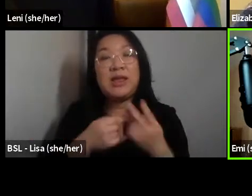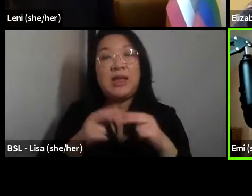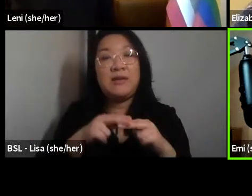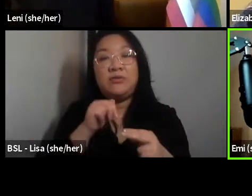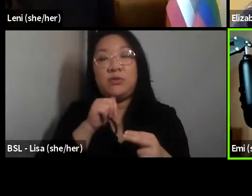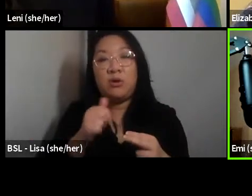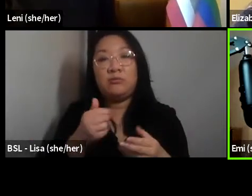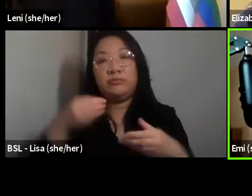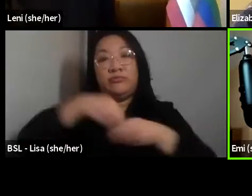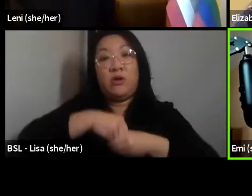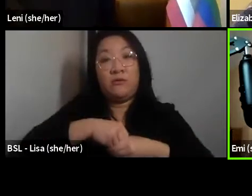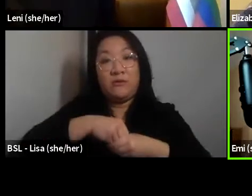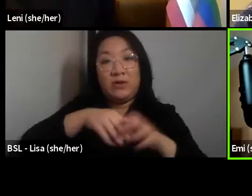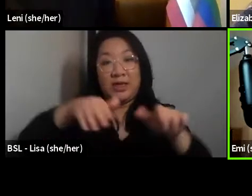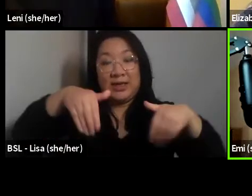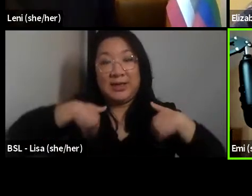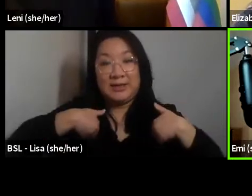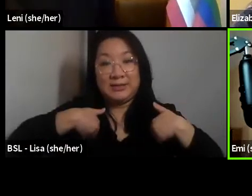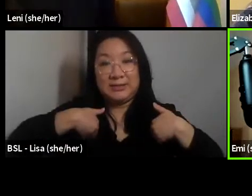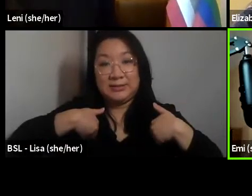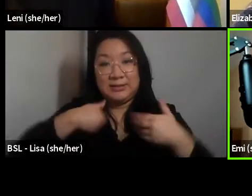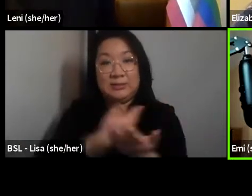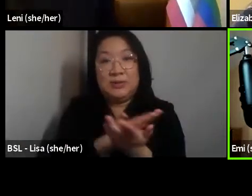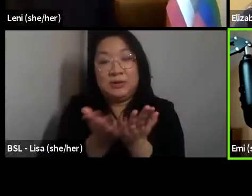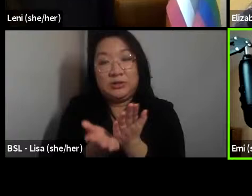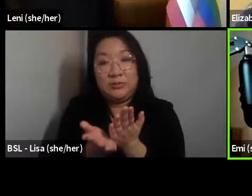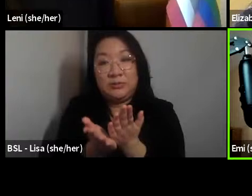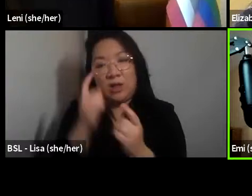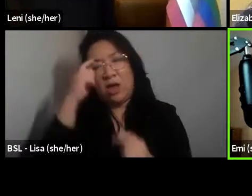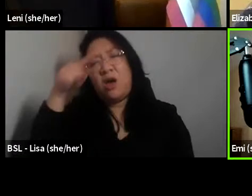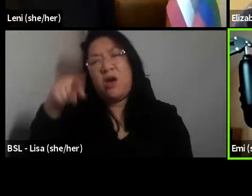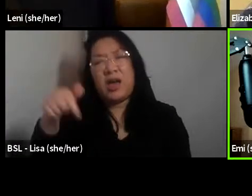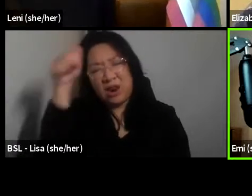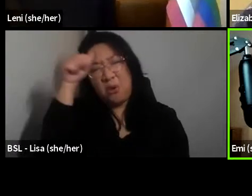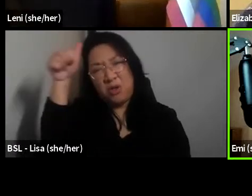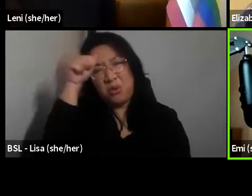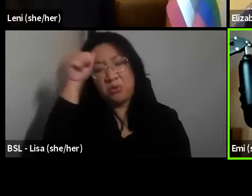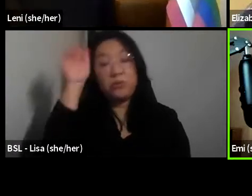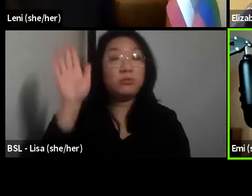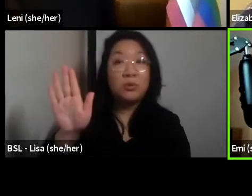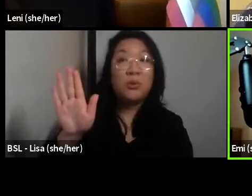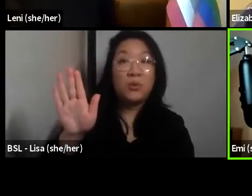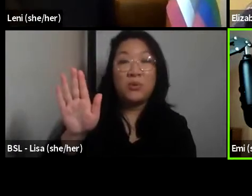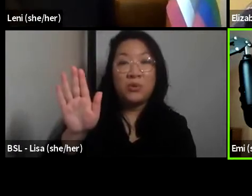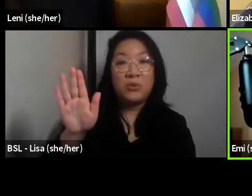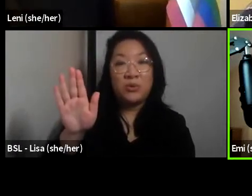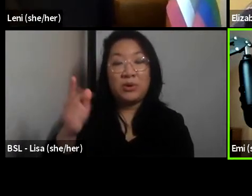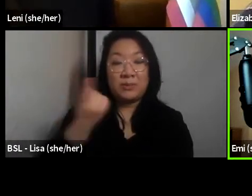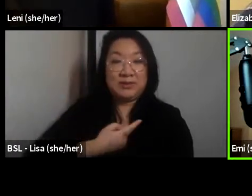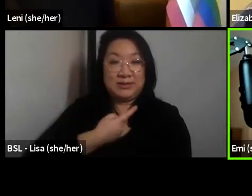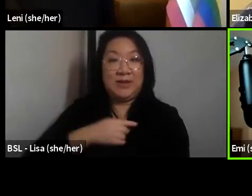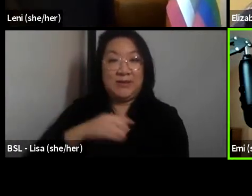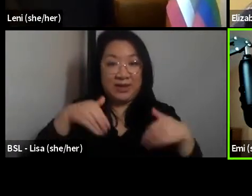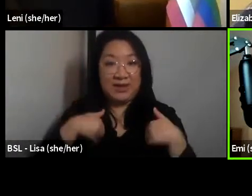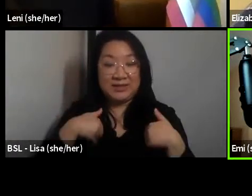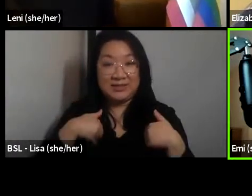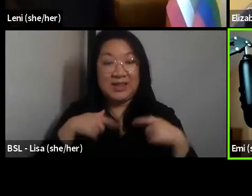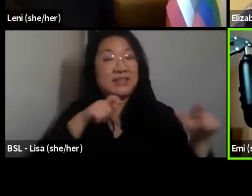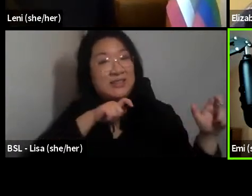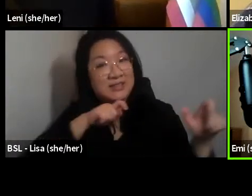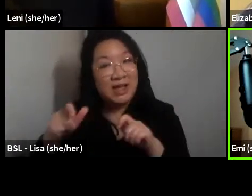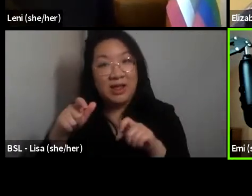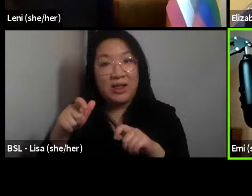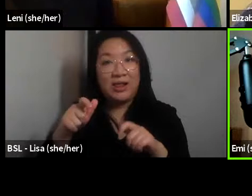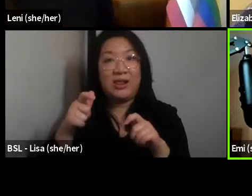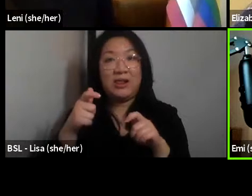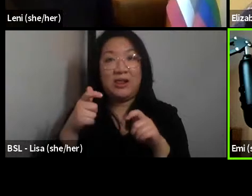asexual spectrum stopped assuming that they know everything about the asexual spectrum. I'm on the asexual spectrum and I still don't know everything. Like,